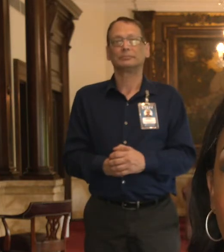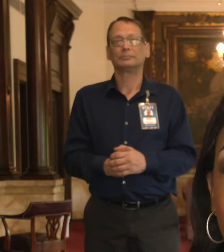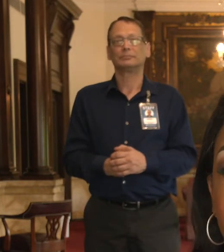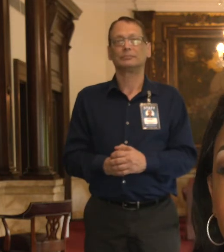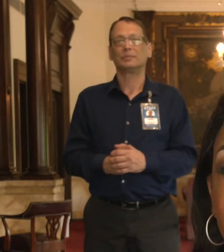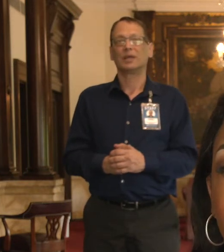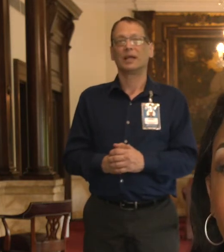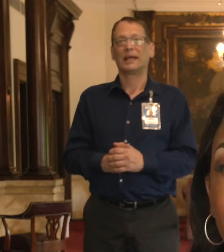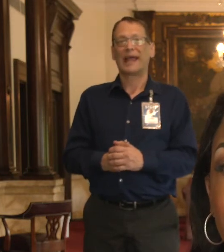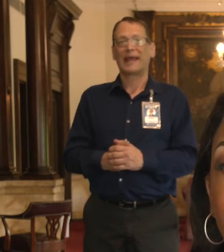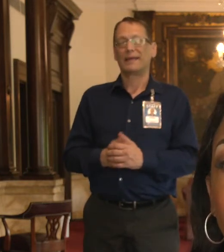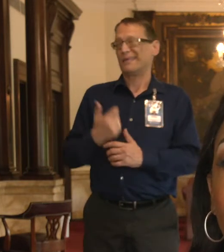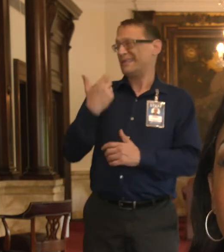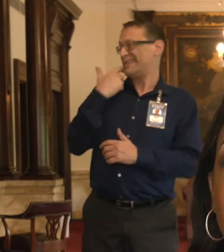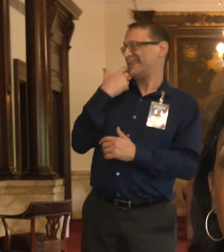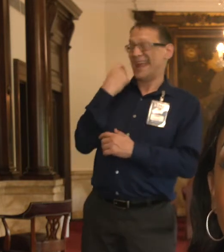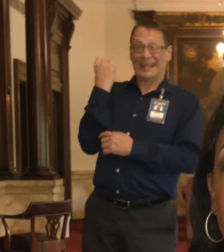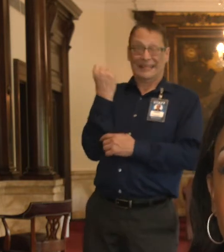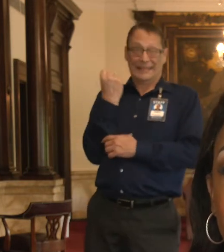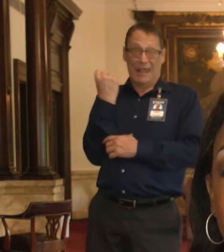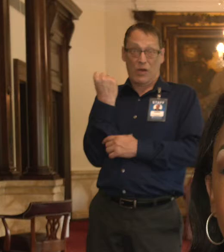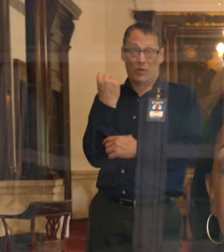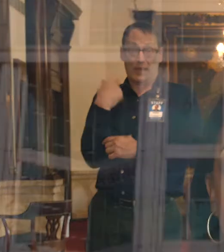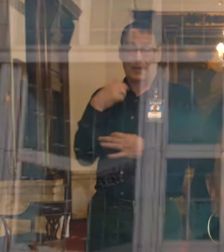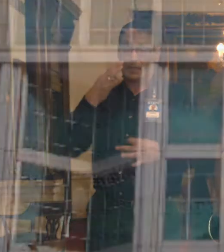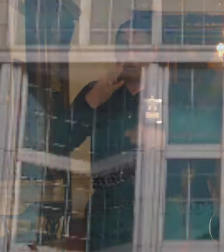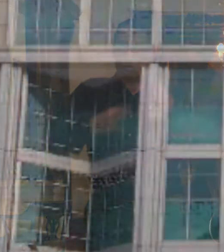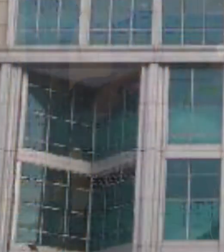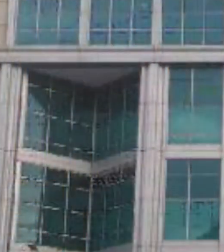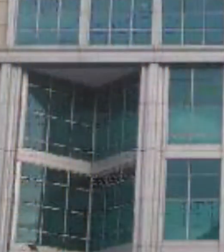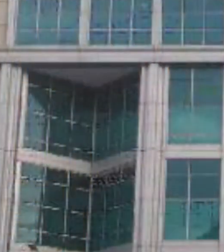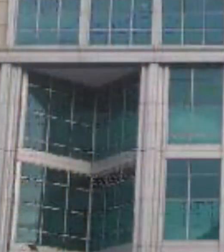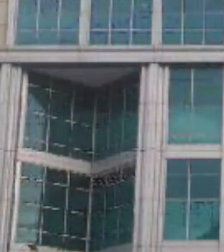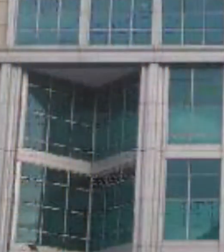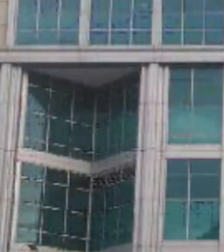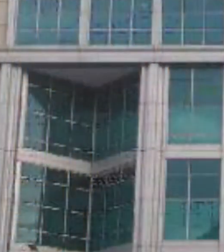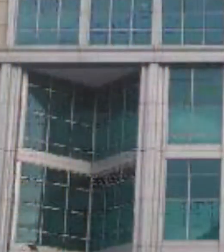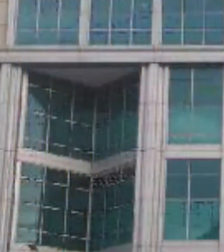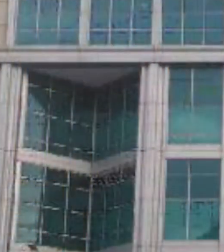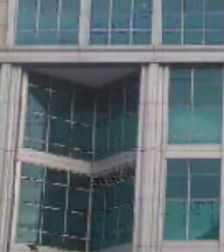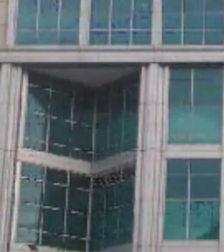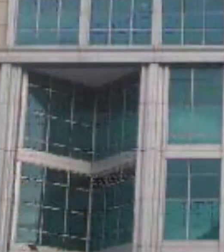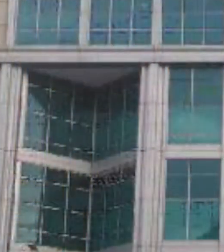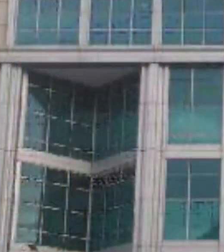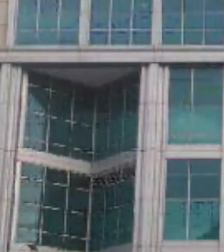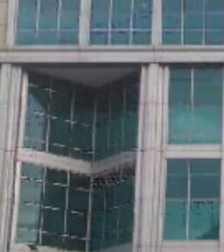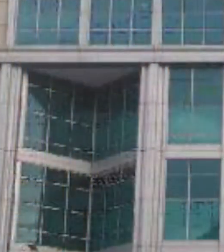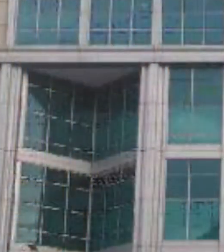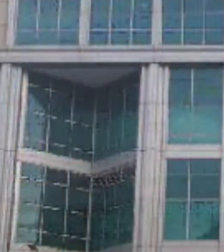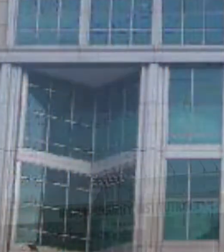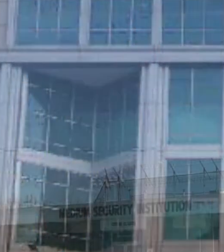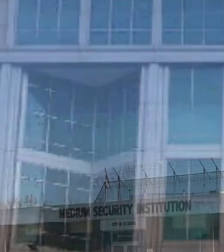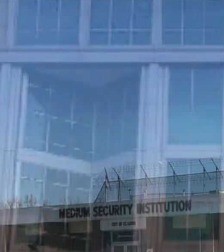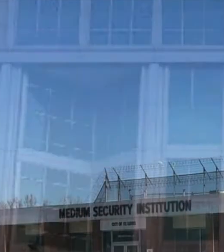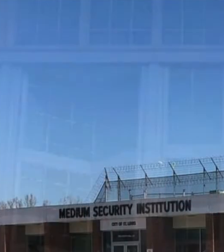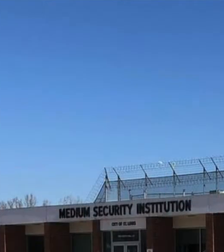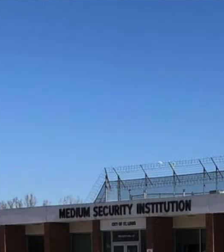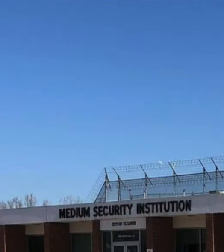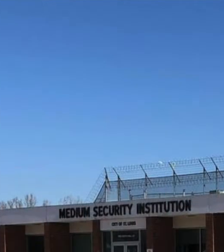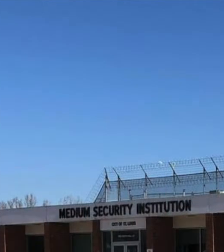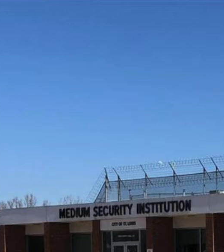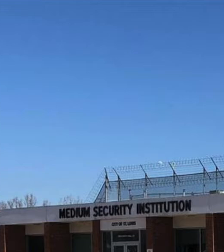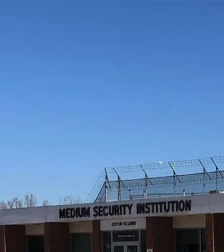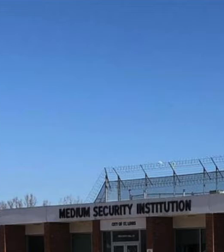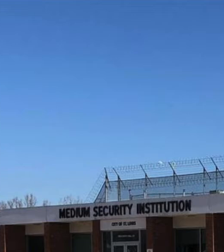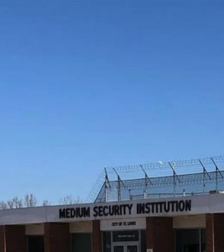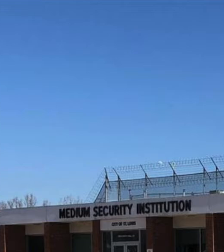Last Saturday, I visited both the City Justice Center and Medium Security Institution or the Workhouse.